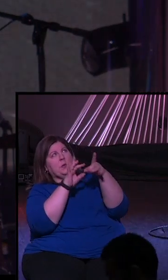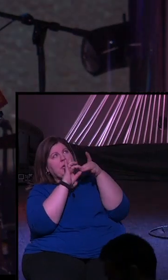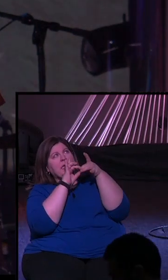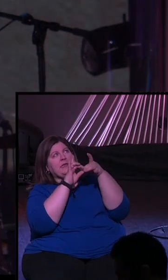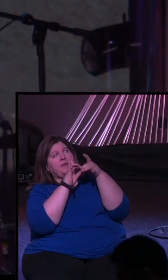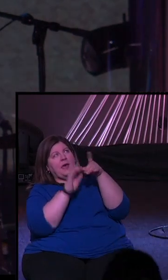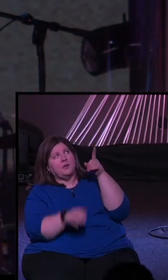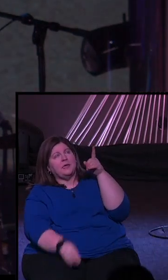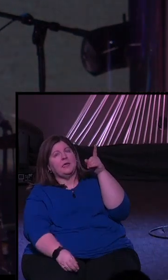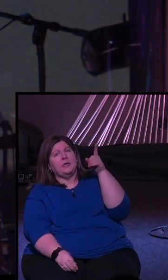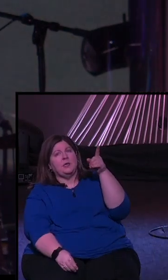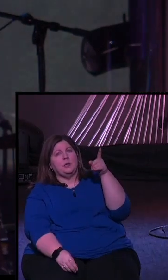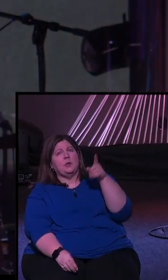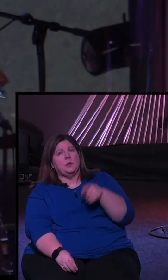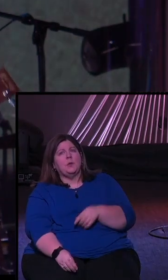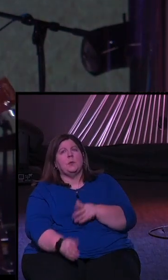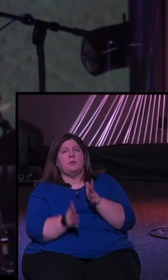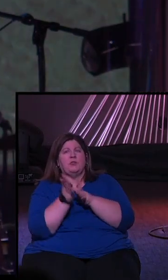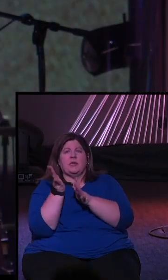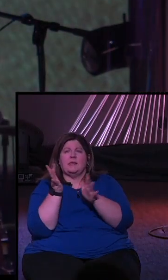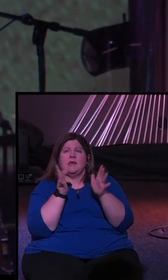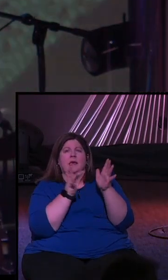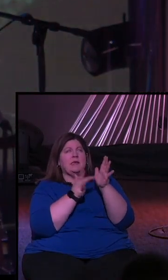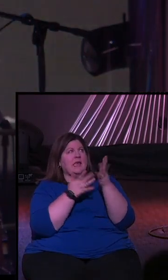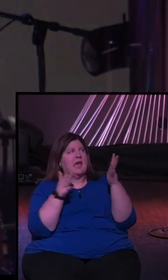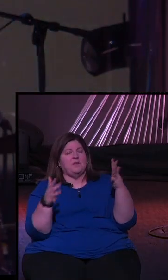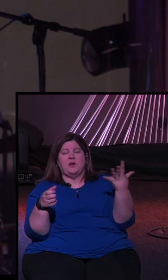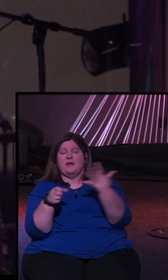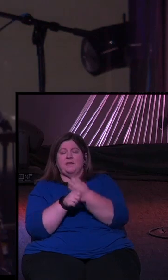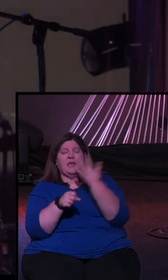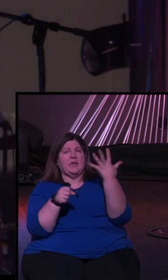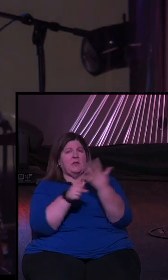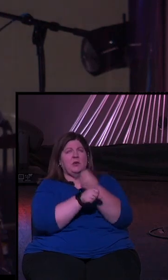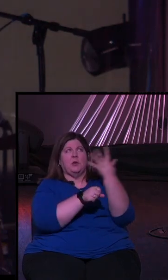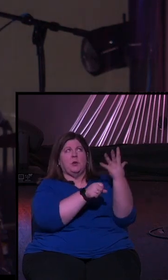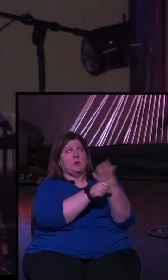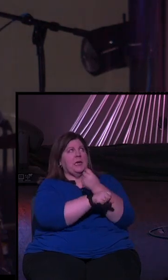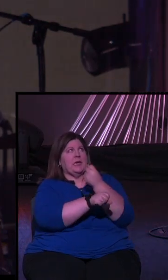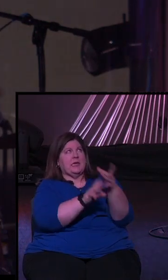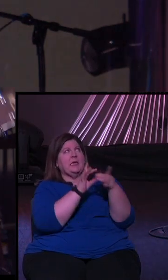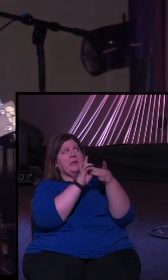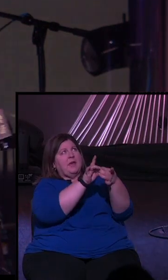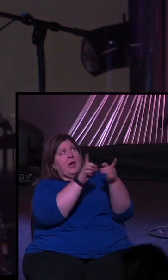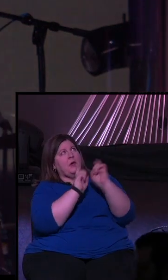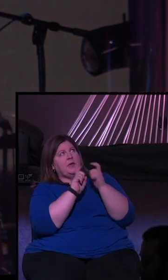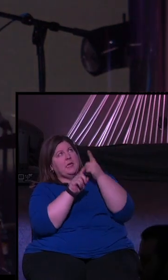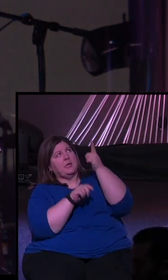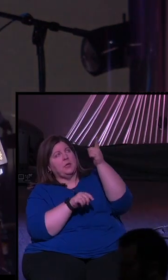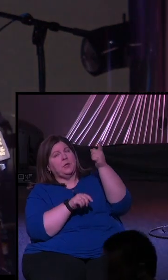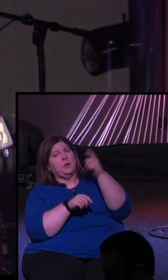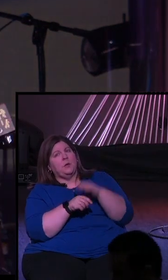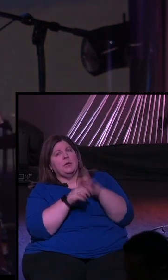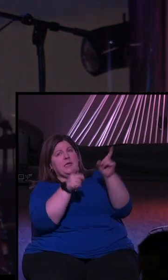you, found in you, Jesus. Every victory is found